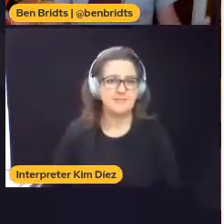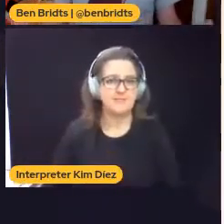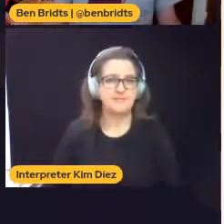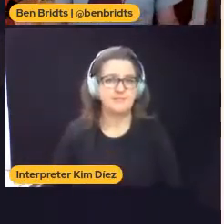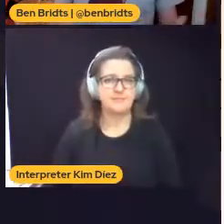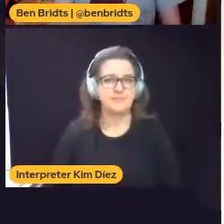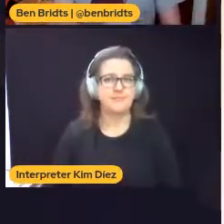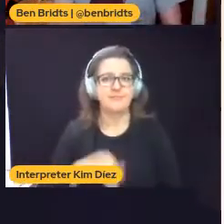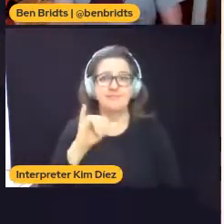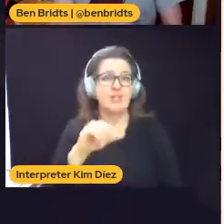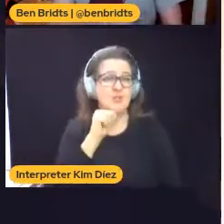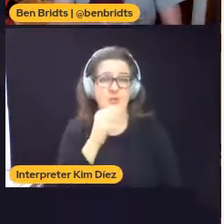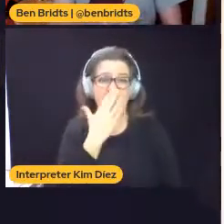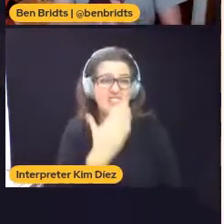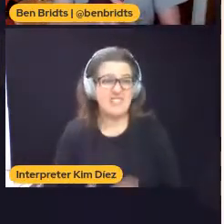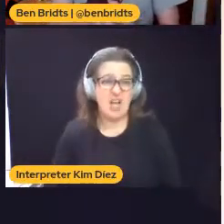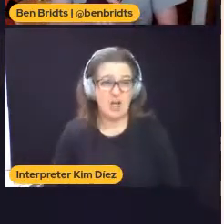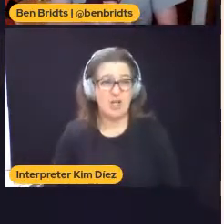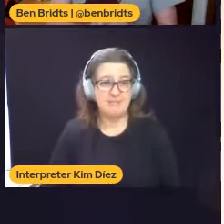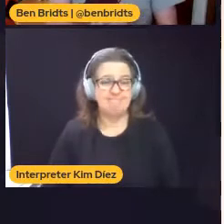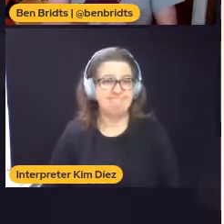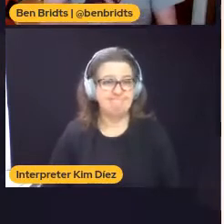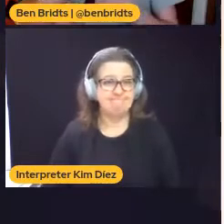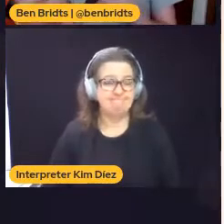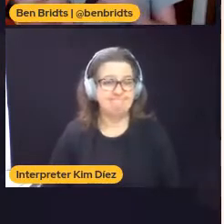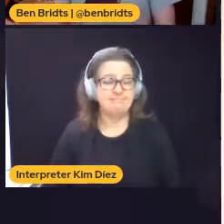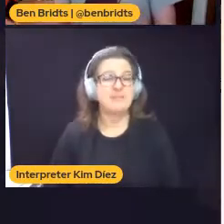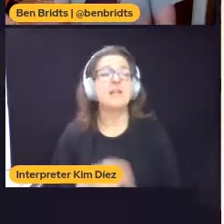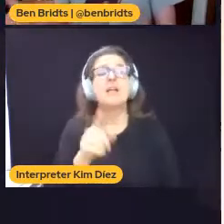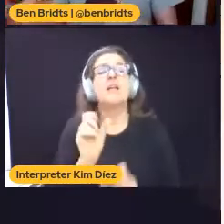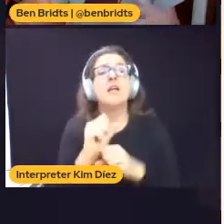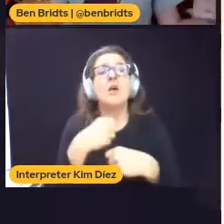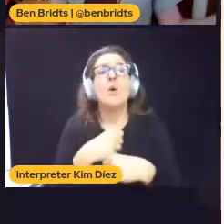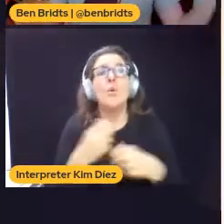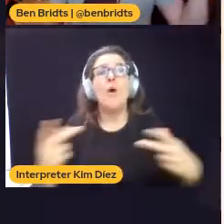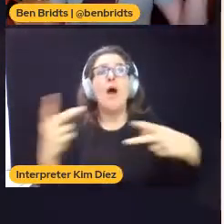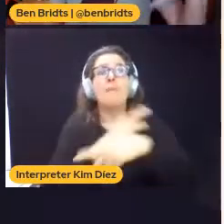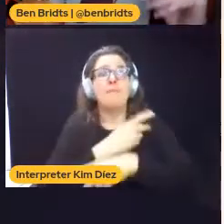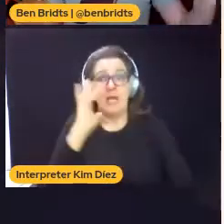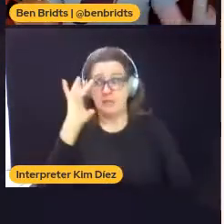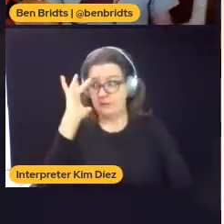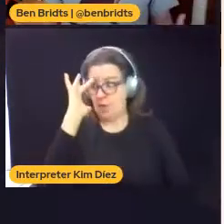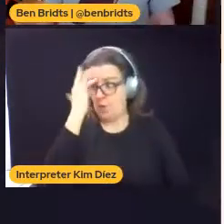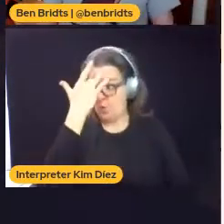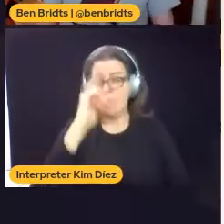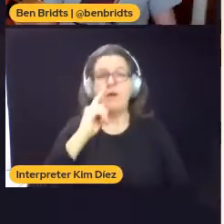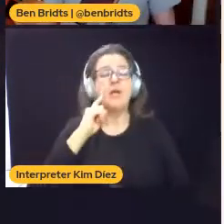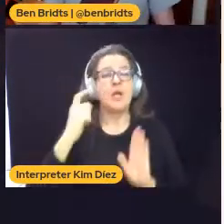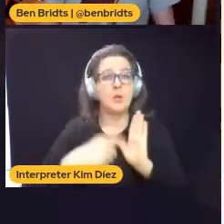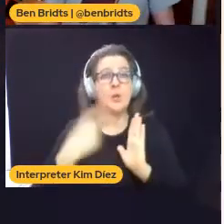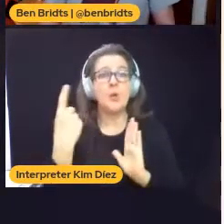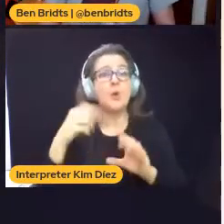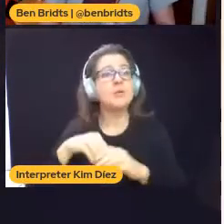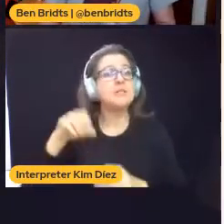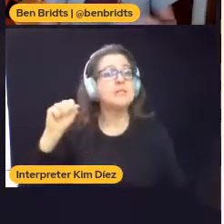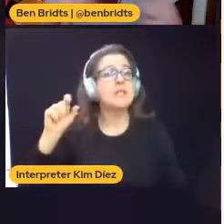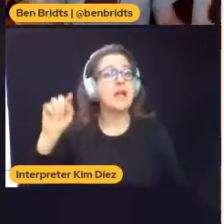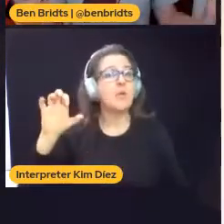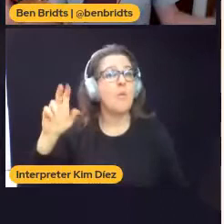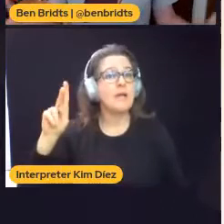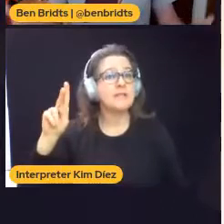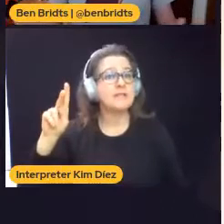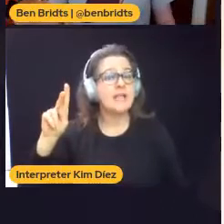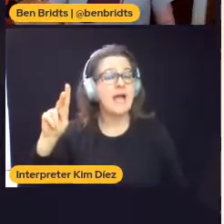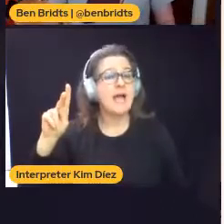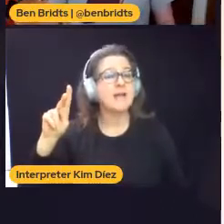So that's not good. And what makes that even more annoying is that once you notice this in one stack, we'll have to go and